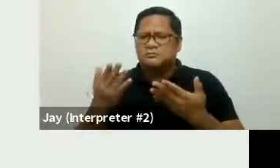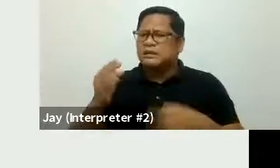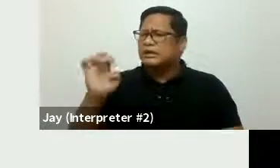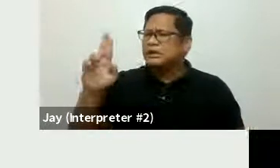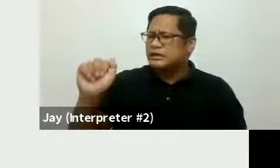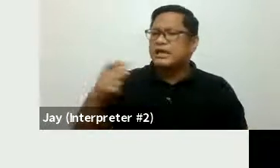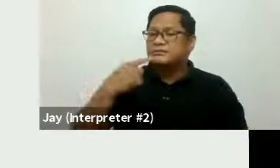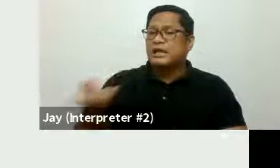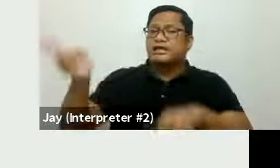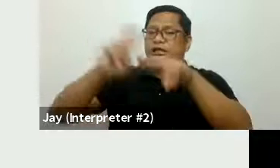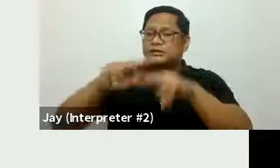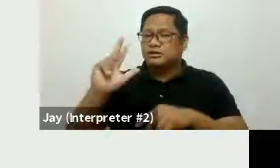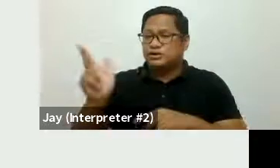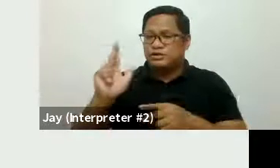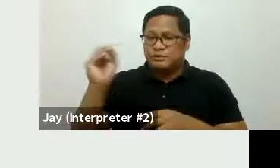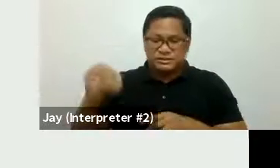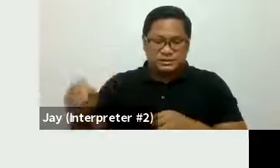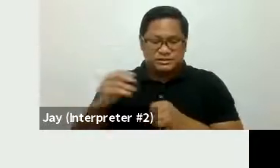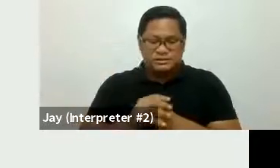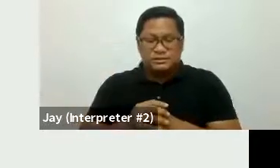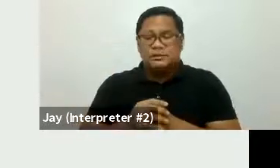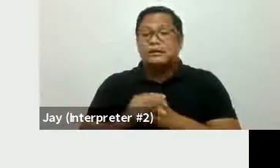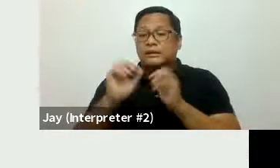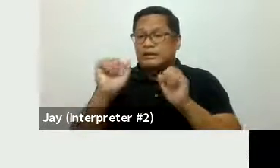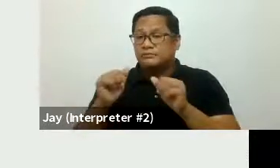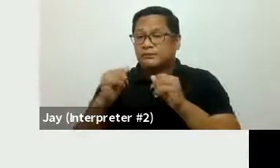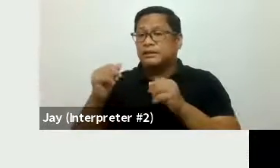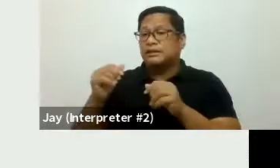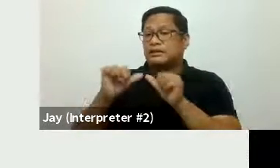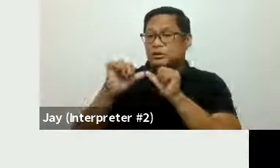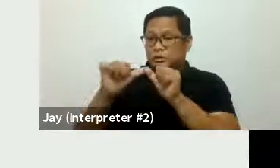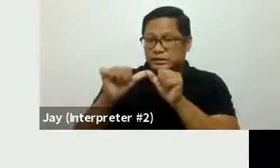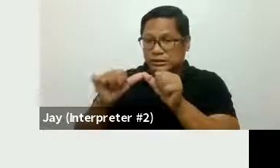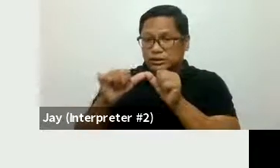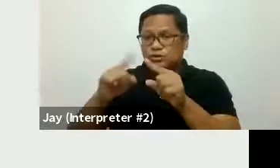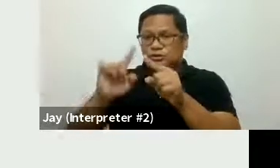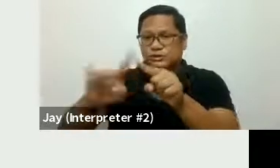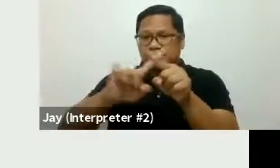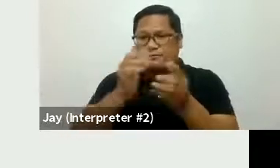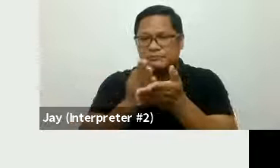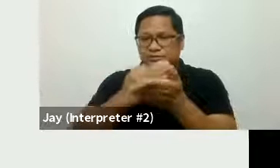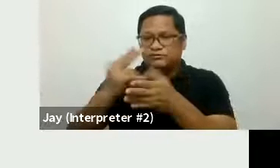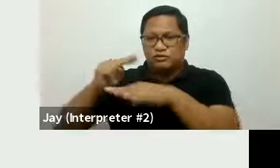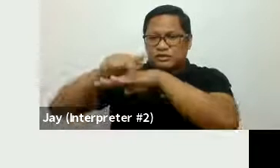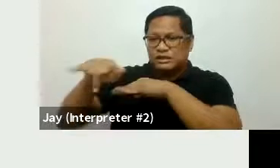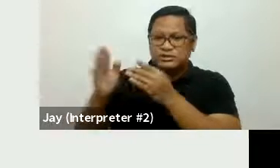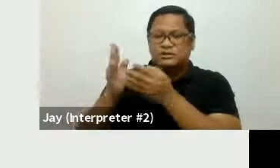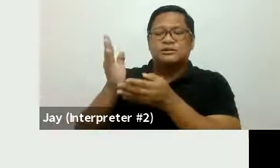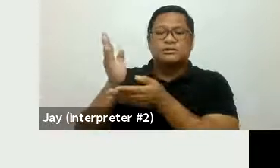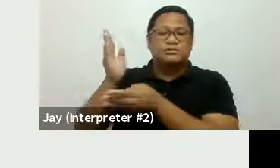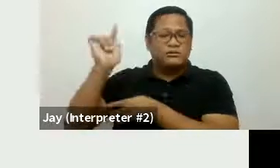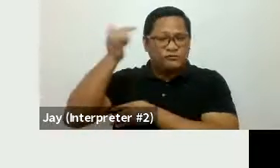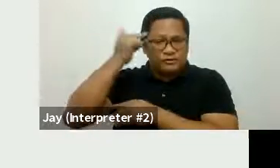would mean it will be obtained from the different budgets of the national government agencies and